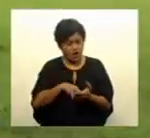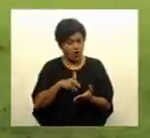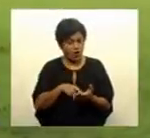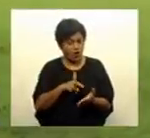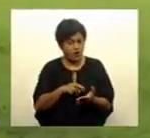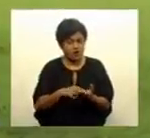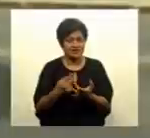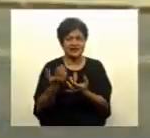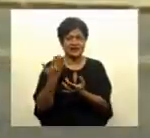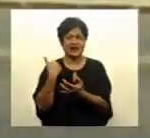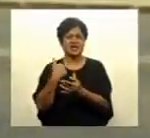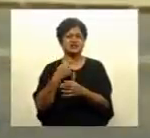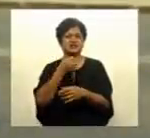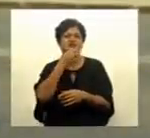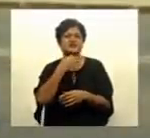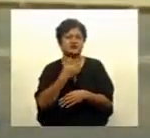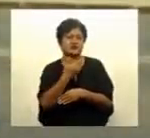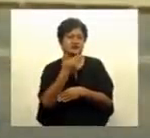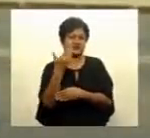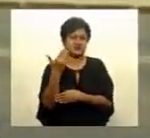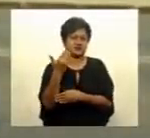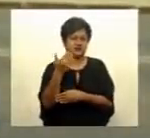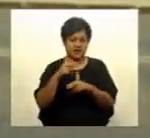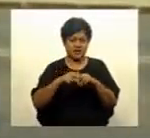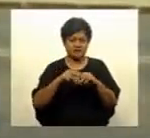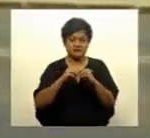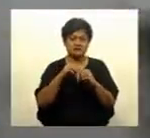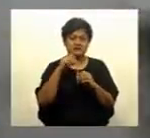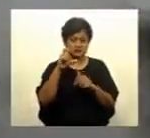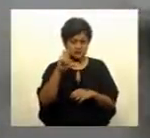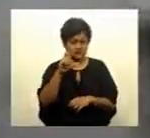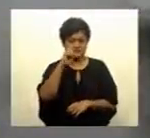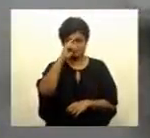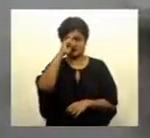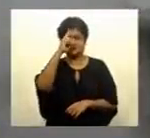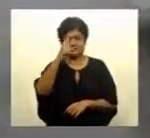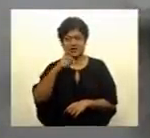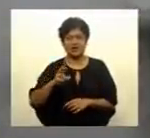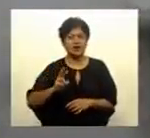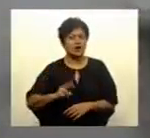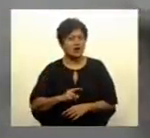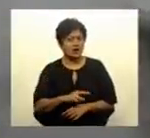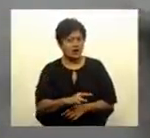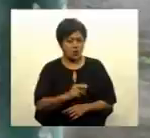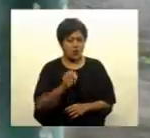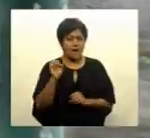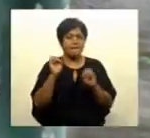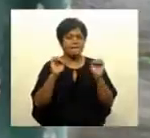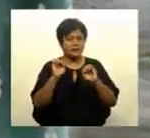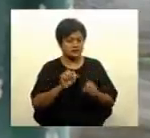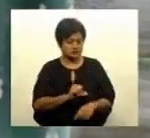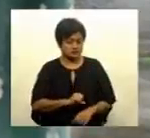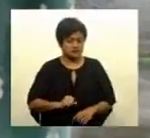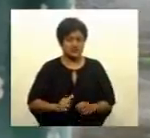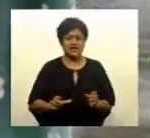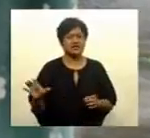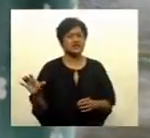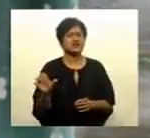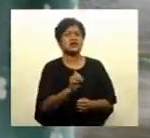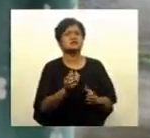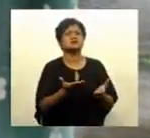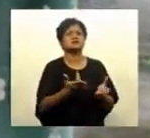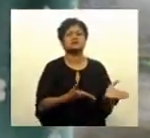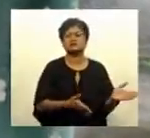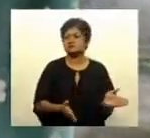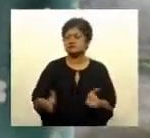few days. FBC News understands that the team from the Rewa Emergency Operations Center was taken to Nandi for